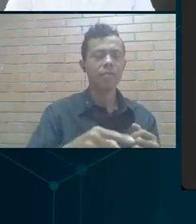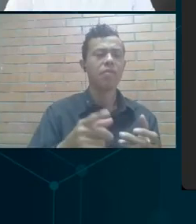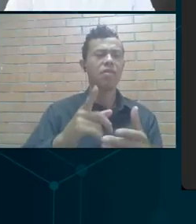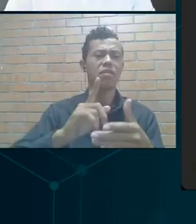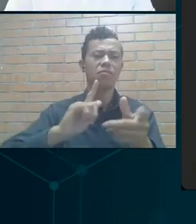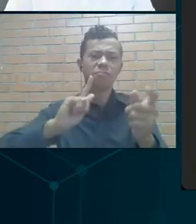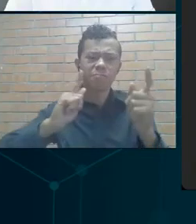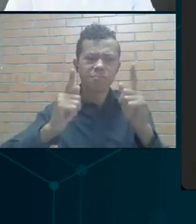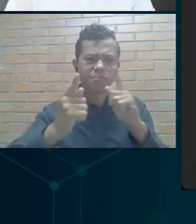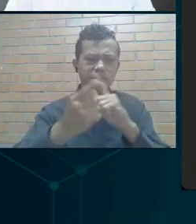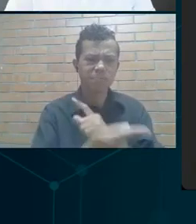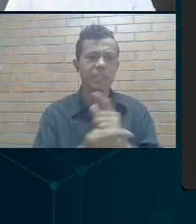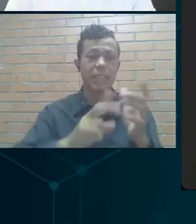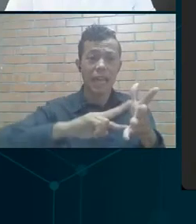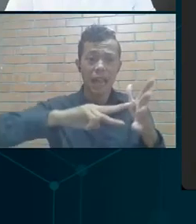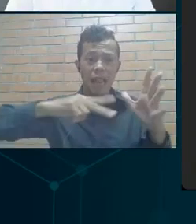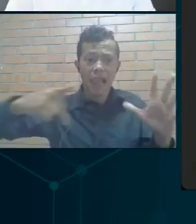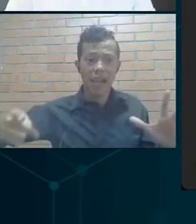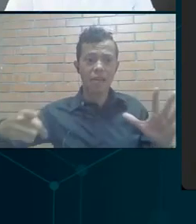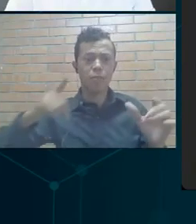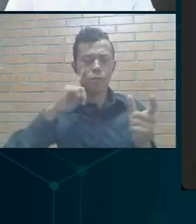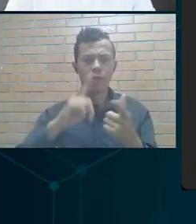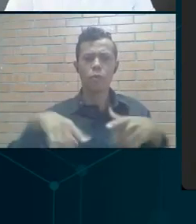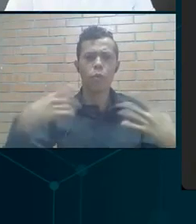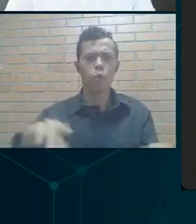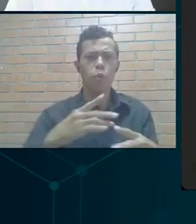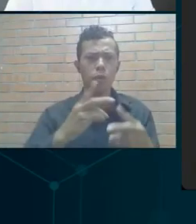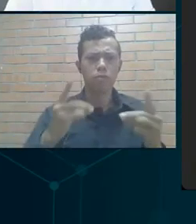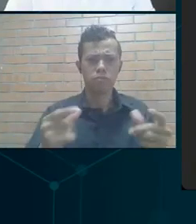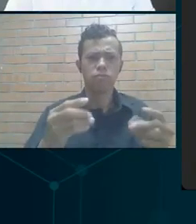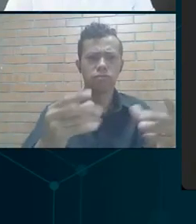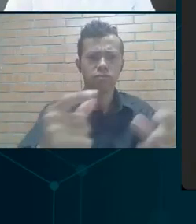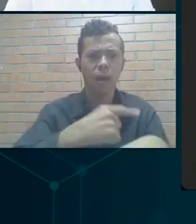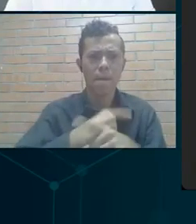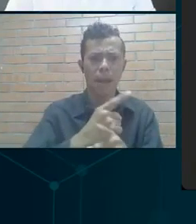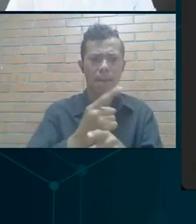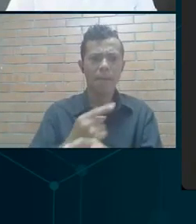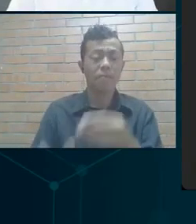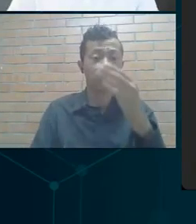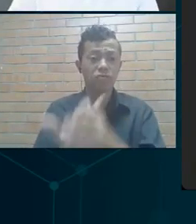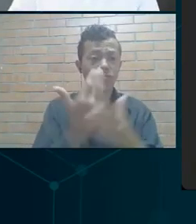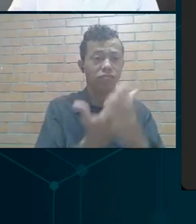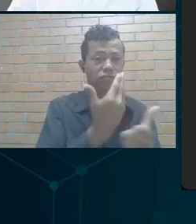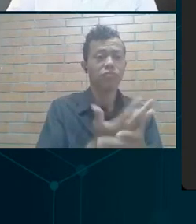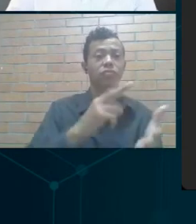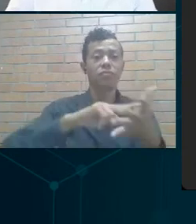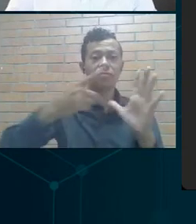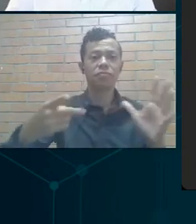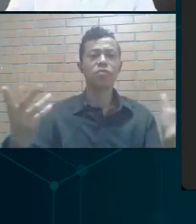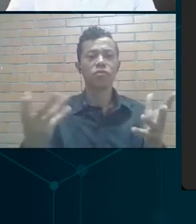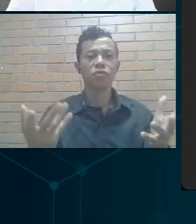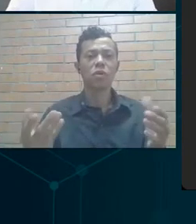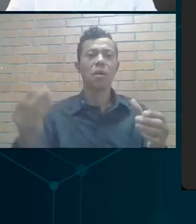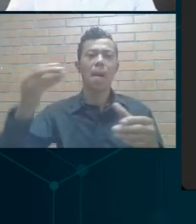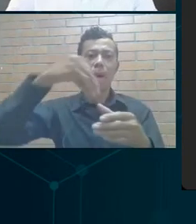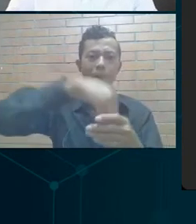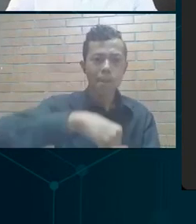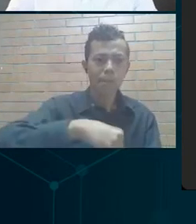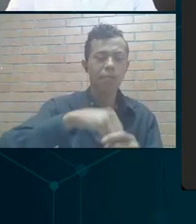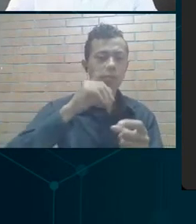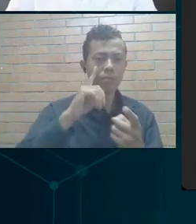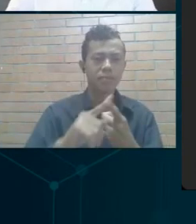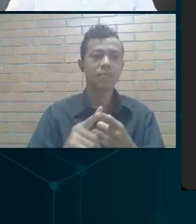rapid these days that new technologies are entering the market and getting adopted